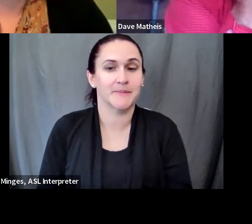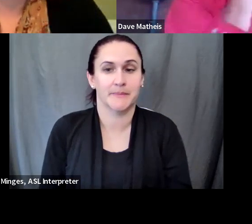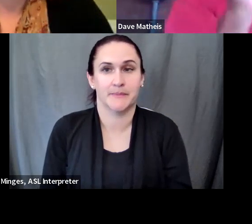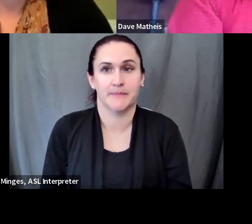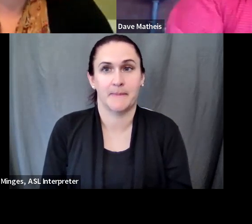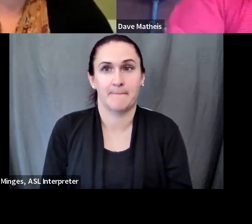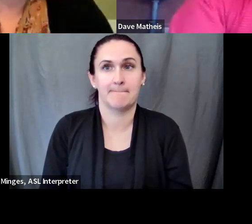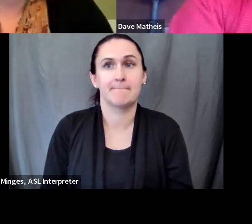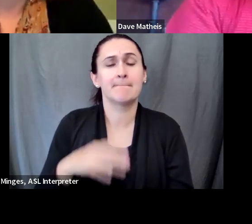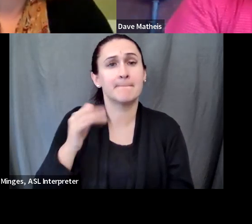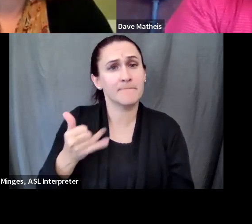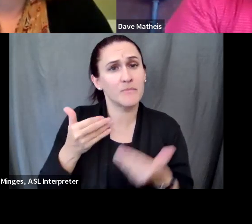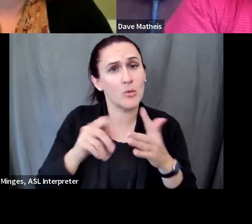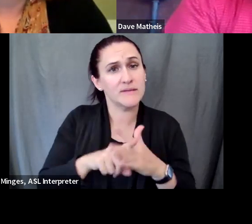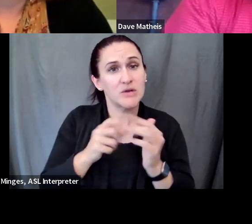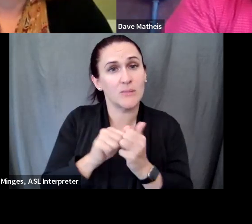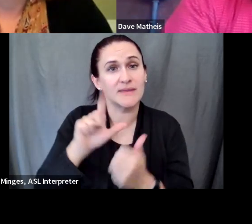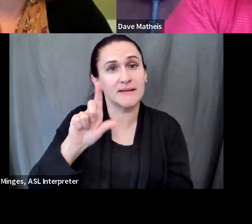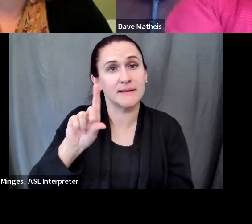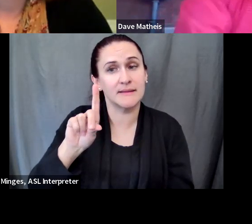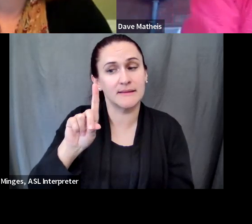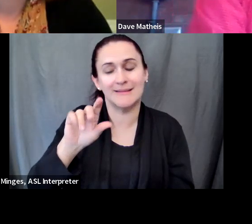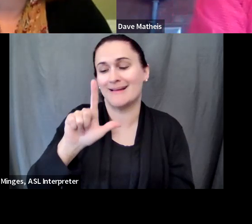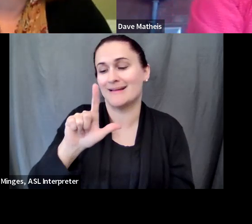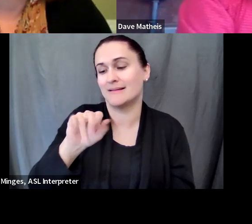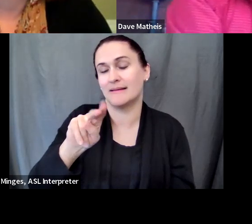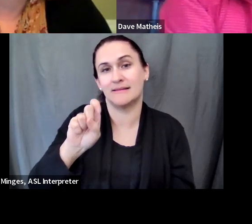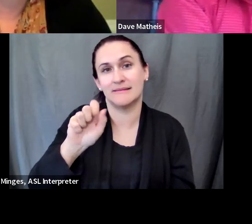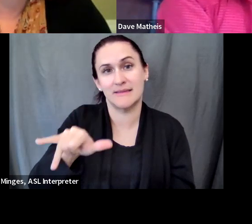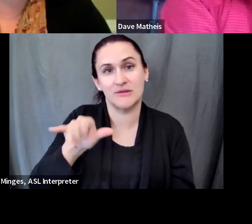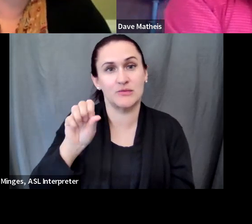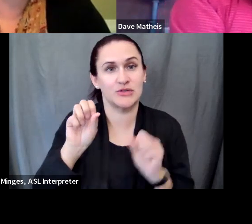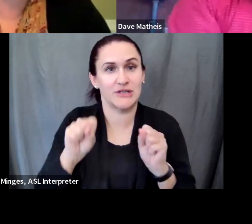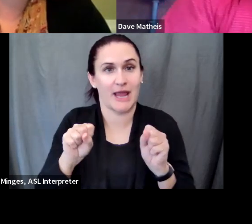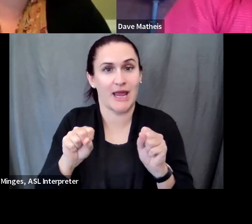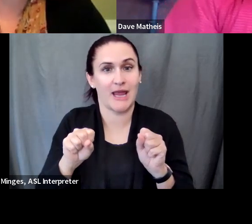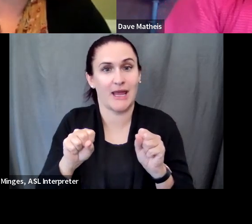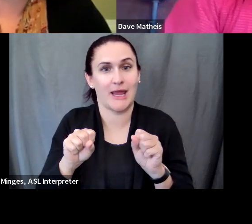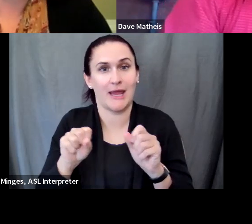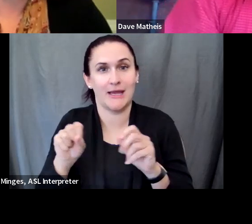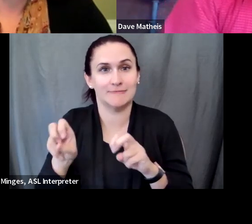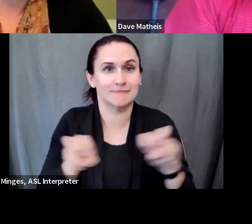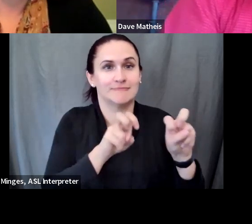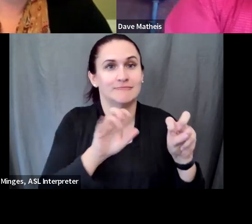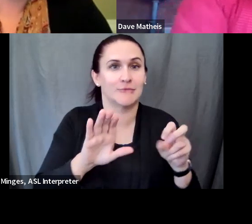I'm going to go ahead and start with Lindsay so that she can move towards her first meetings.